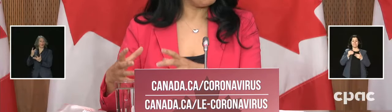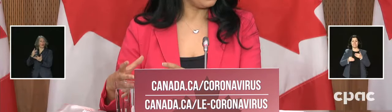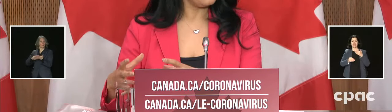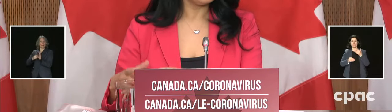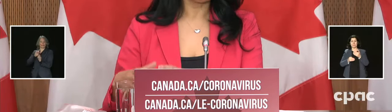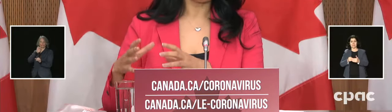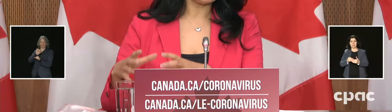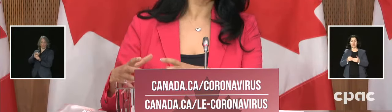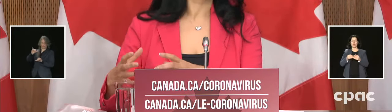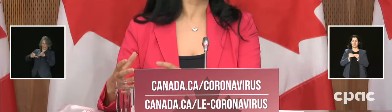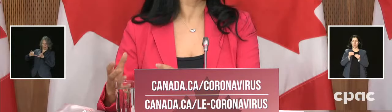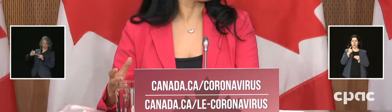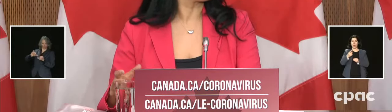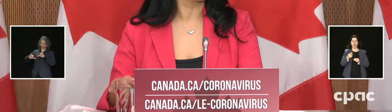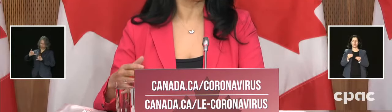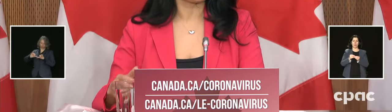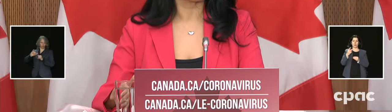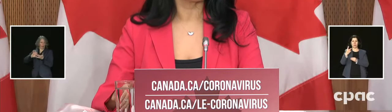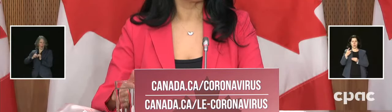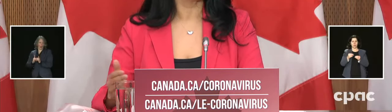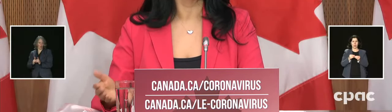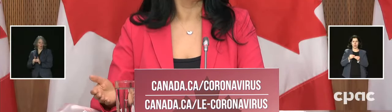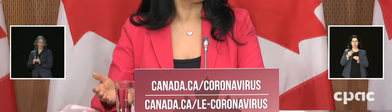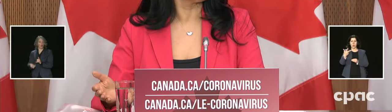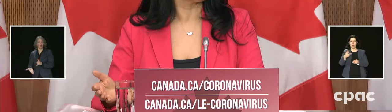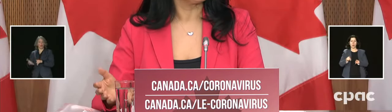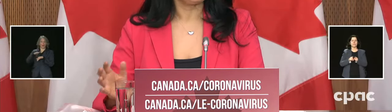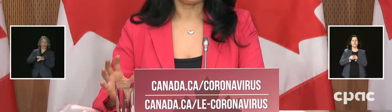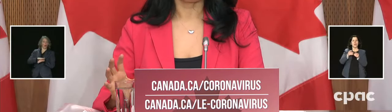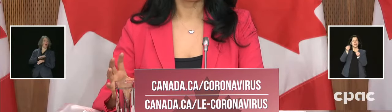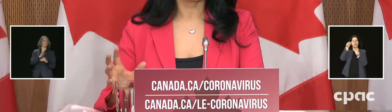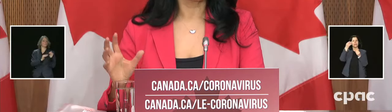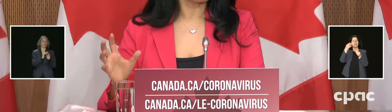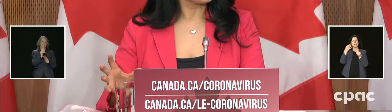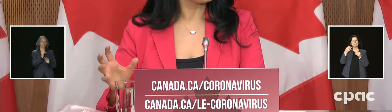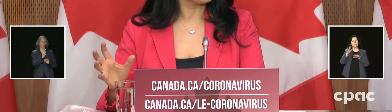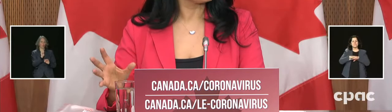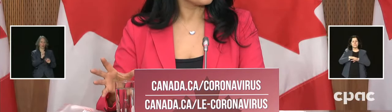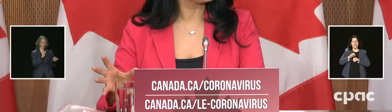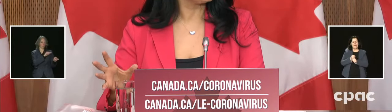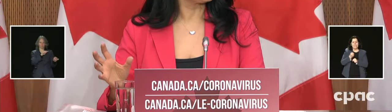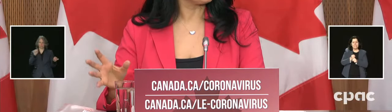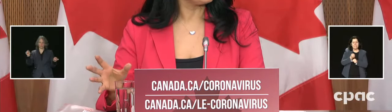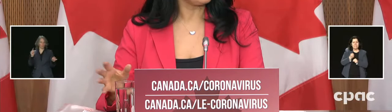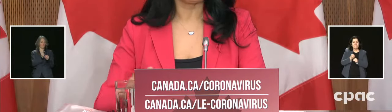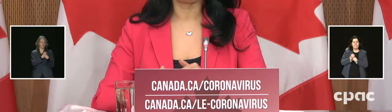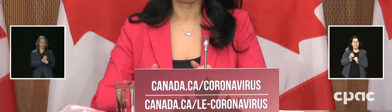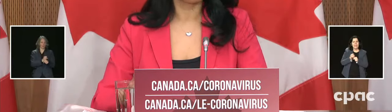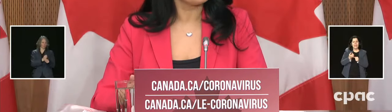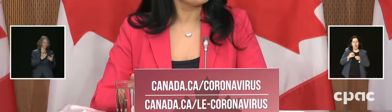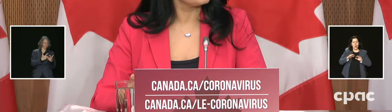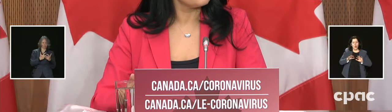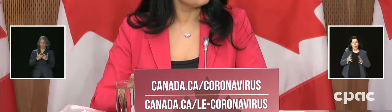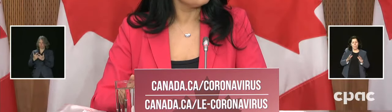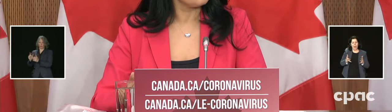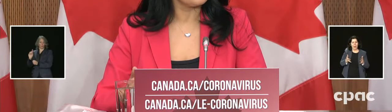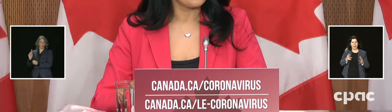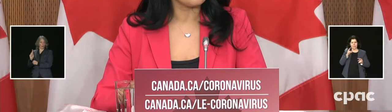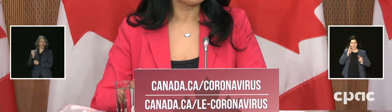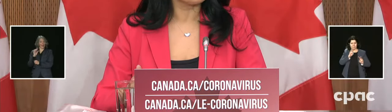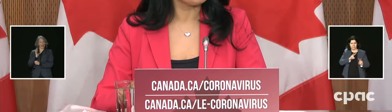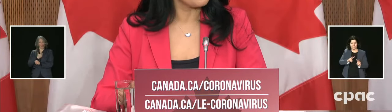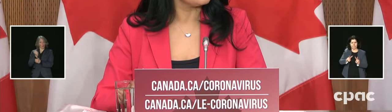actually made. On top of that, we have the facilities. And so it's where those vaccines will be made. And every authorization